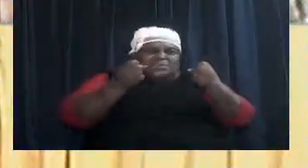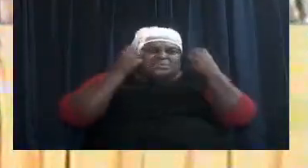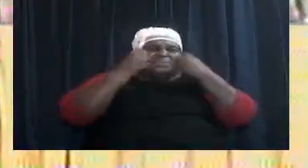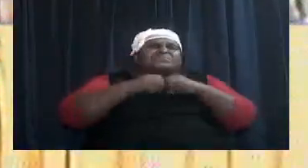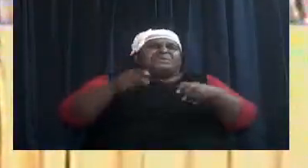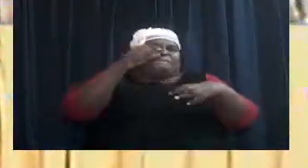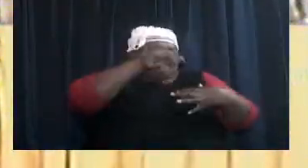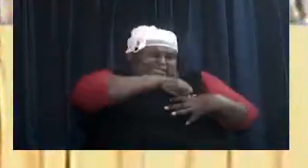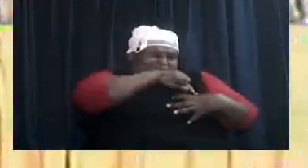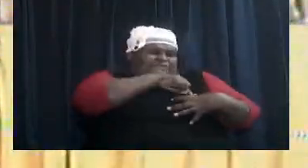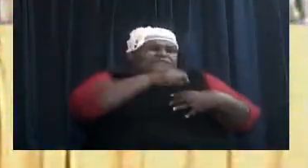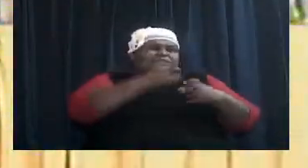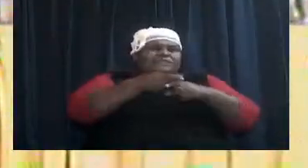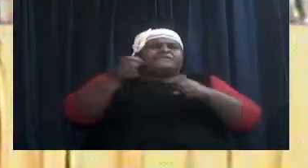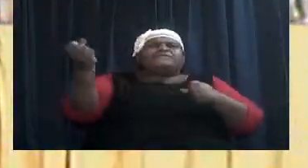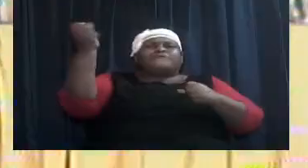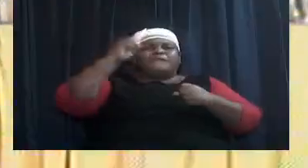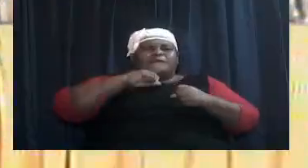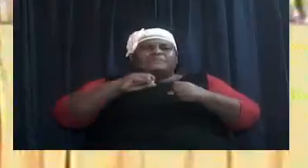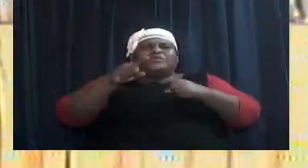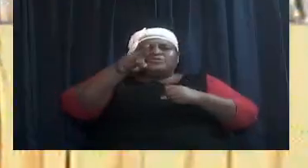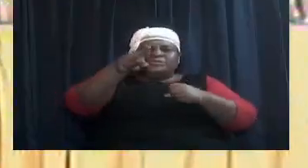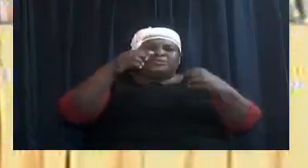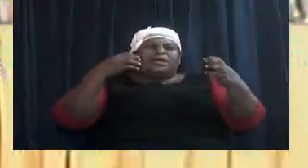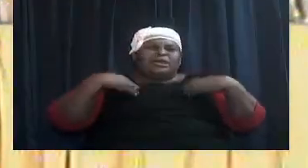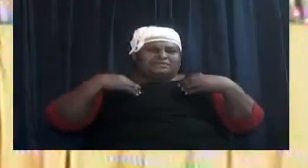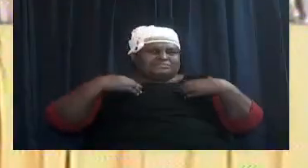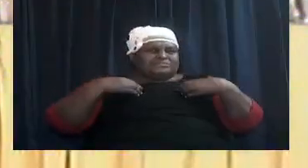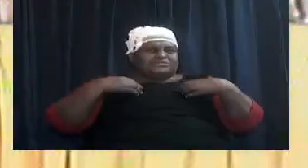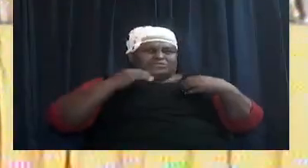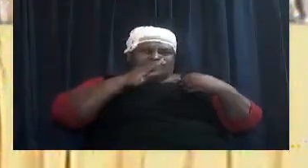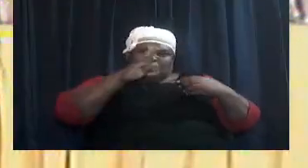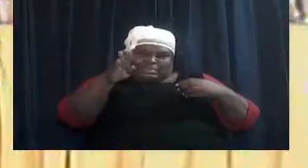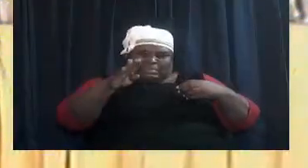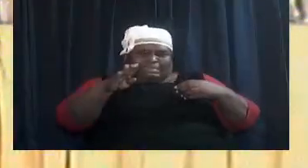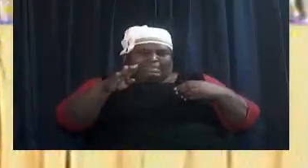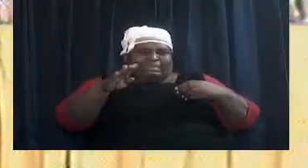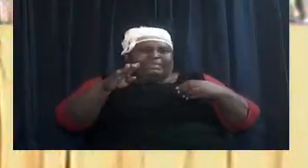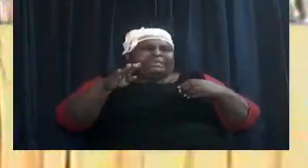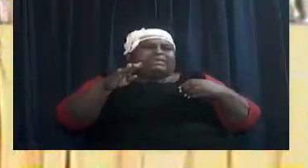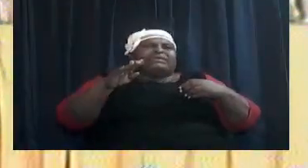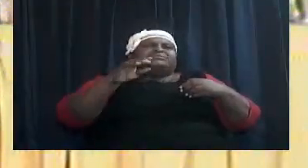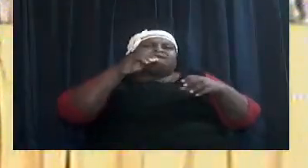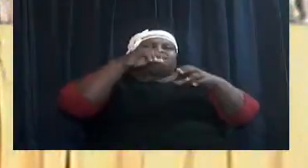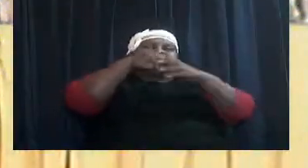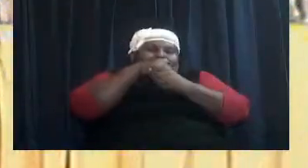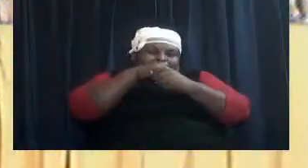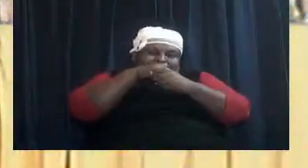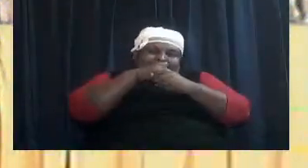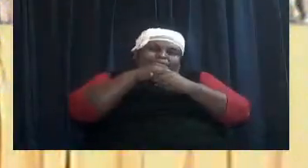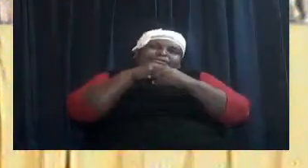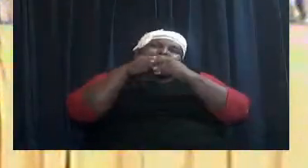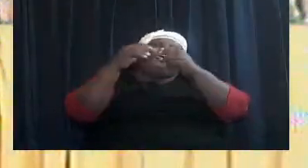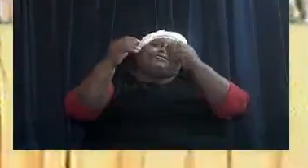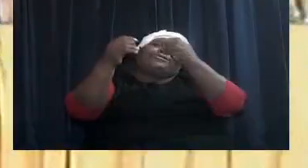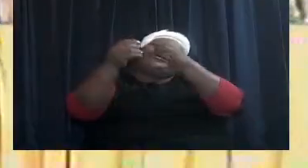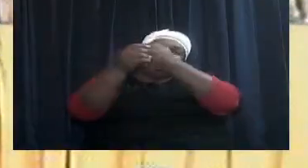if you want to benefit from it, it has to be intertwined with love.